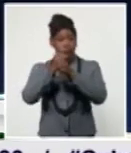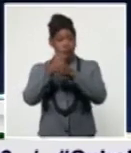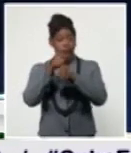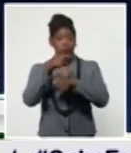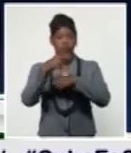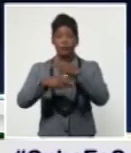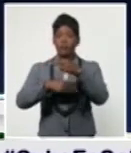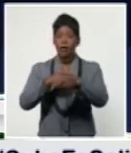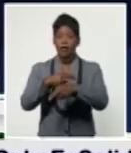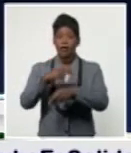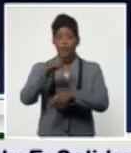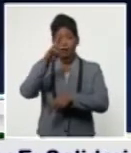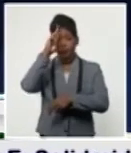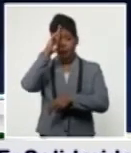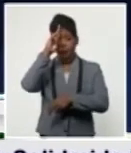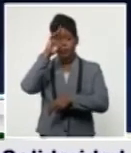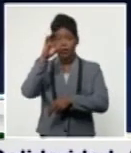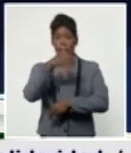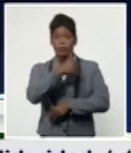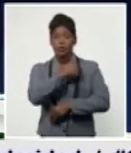Defense Laboratory,